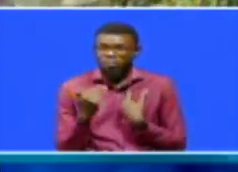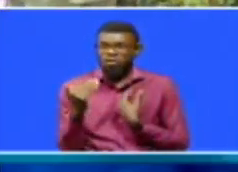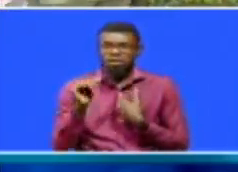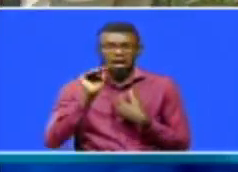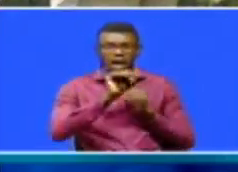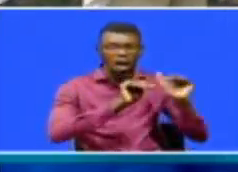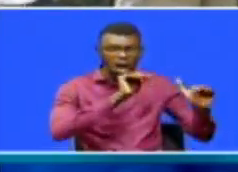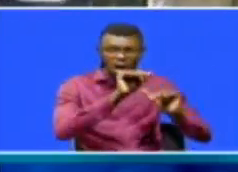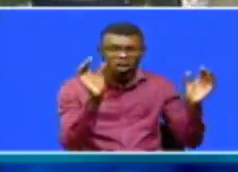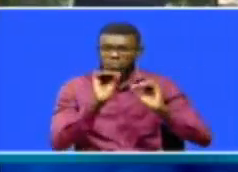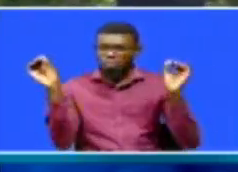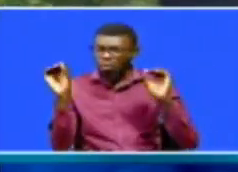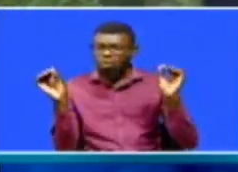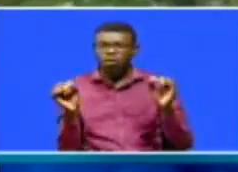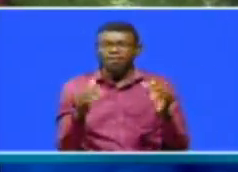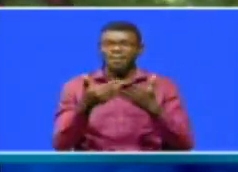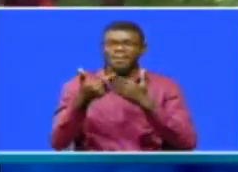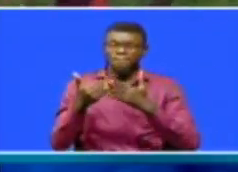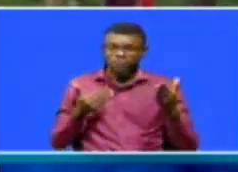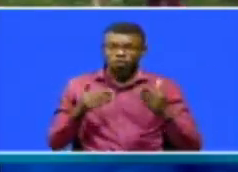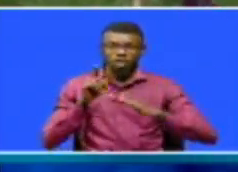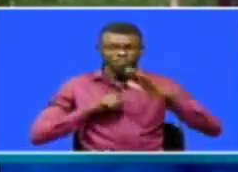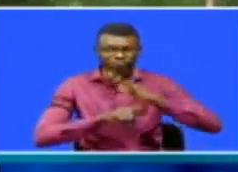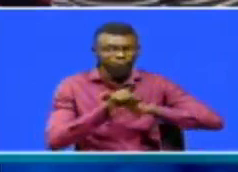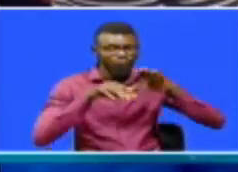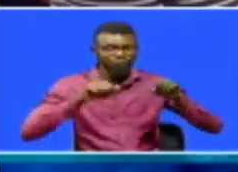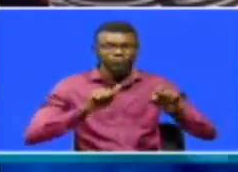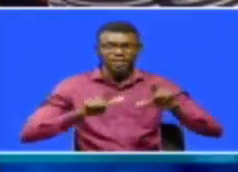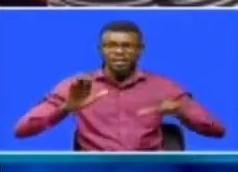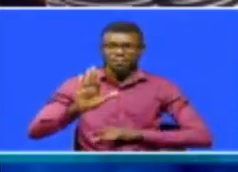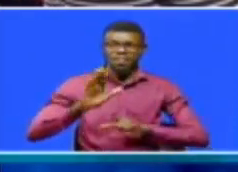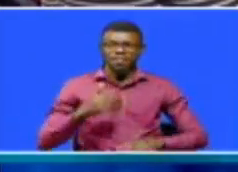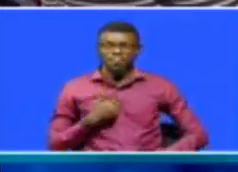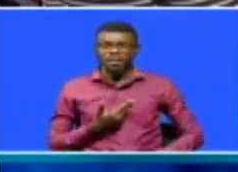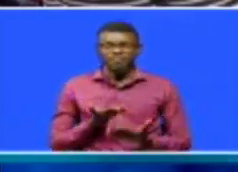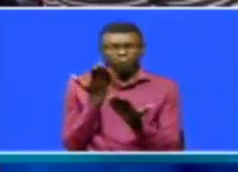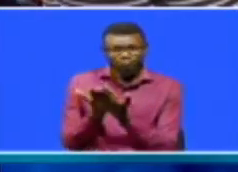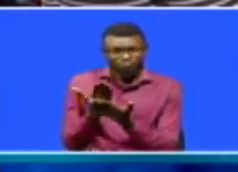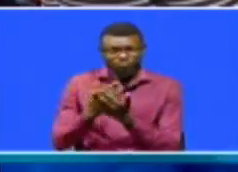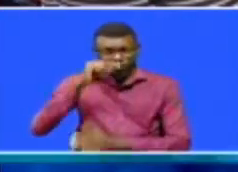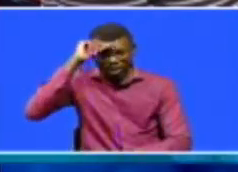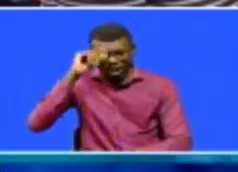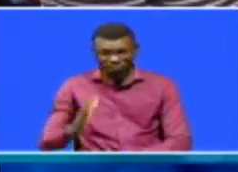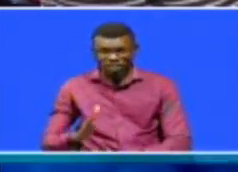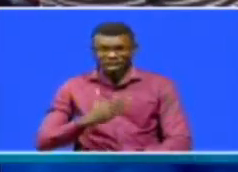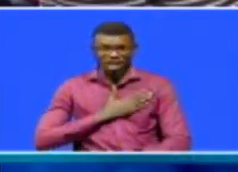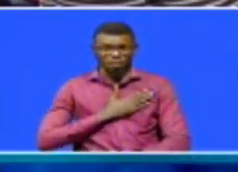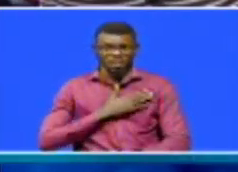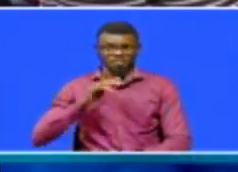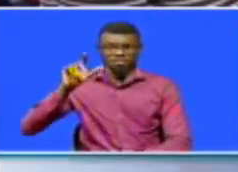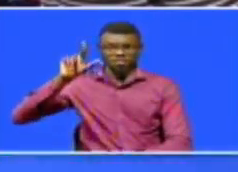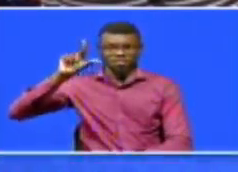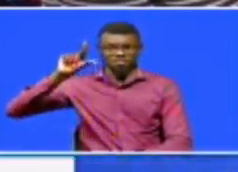him nor asked for permission before invading the land. Obiragula kwa governor Lee Kenyajui ni kutii